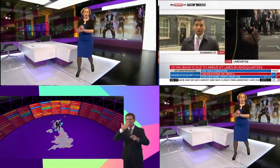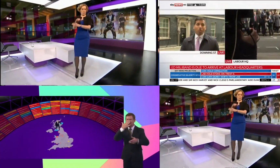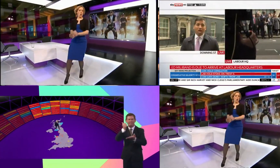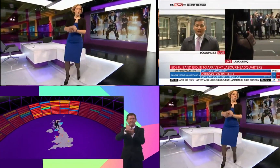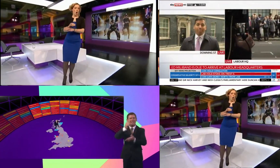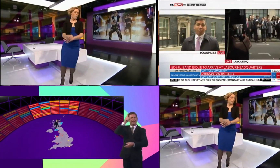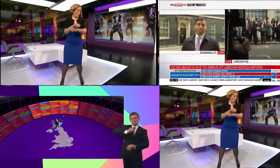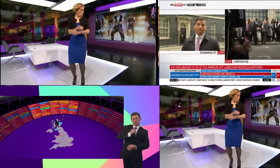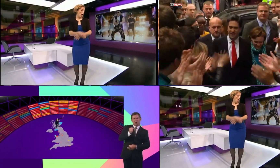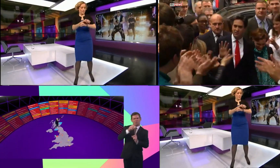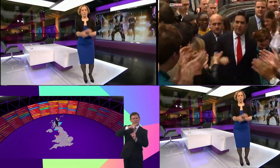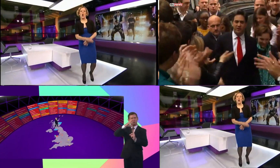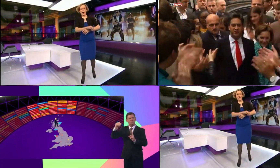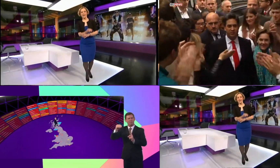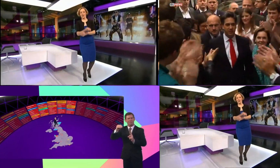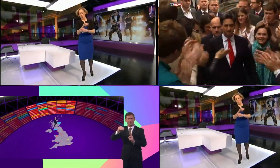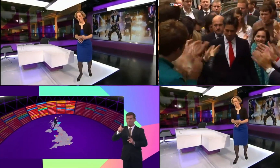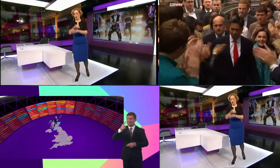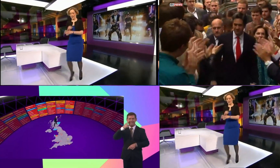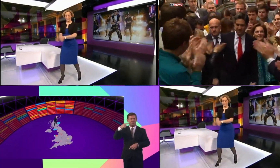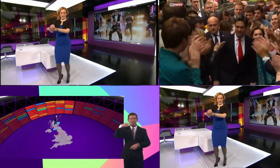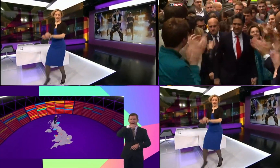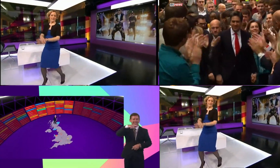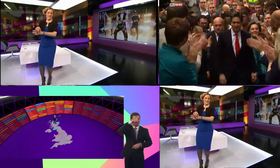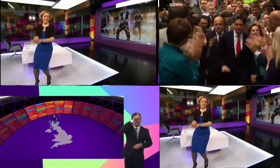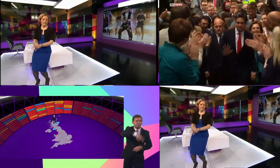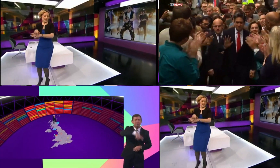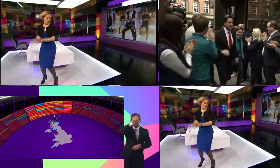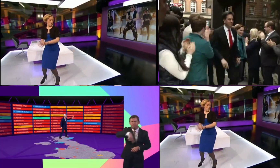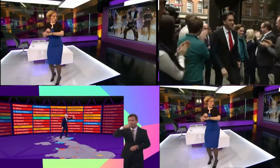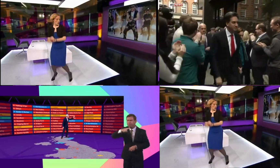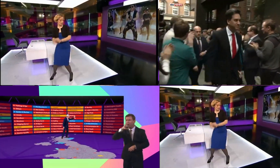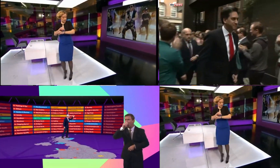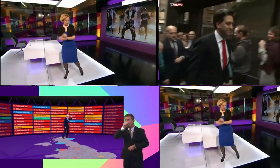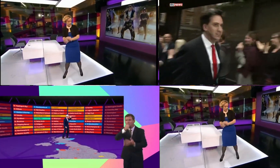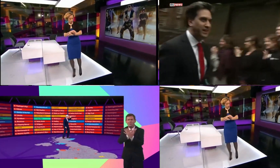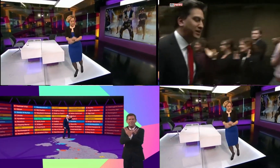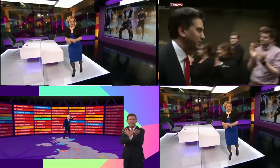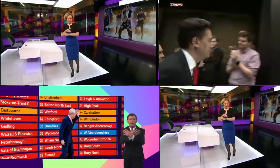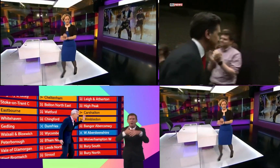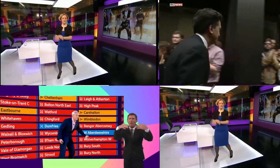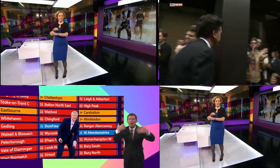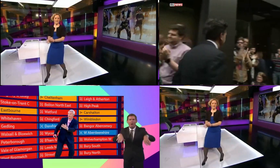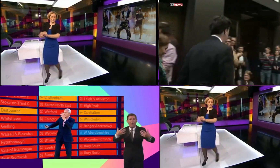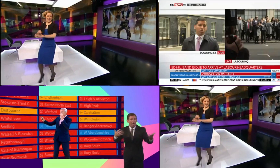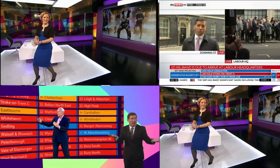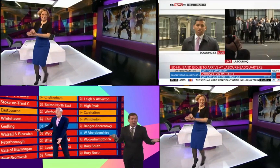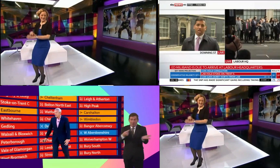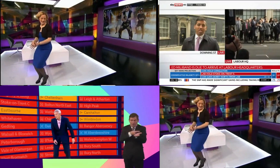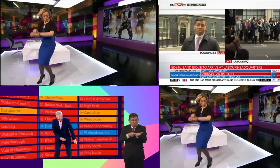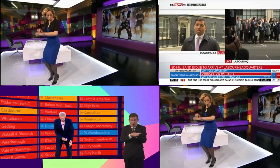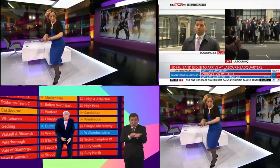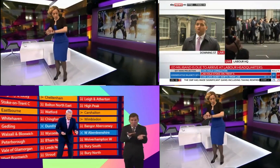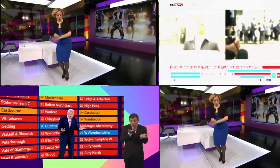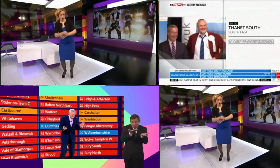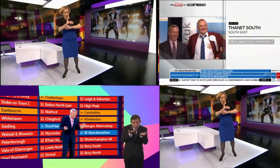Something odd happened in terms of the polls. It was closed in yesterday, but then when people went into the polling booths in those margins,